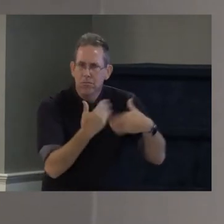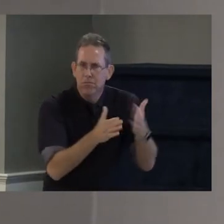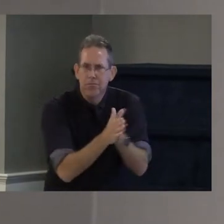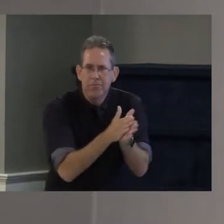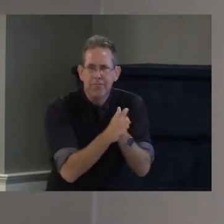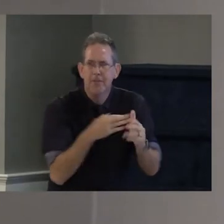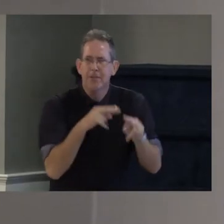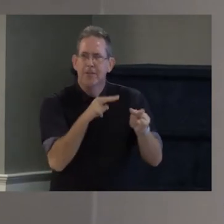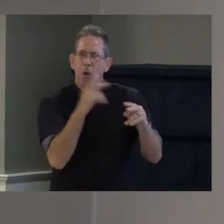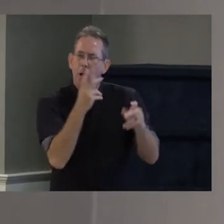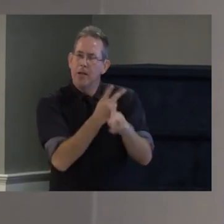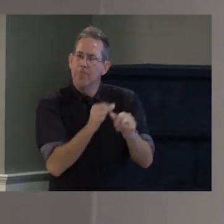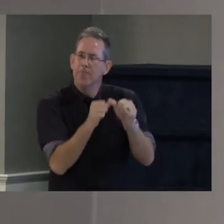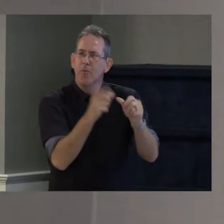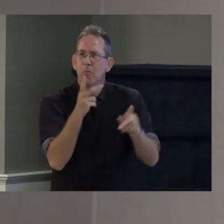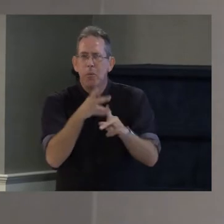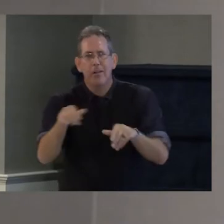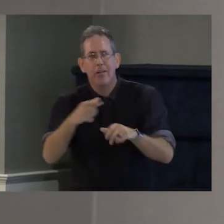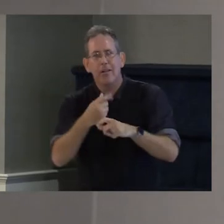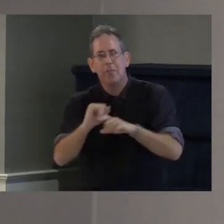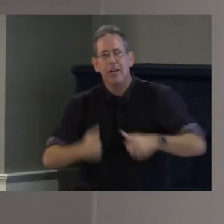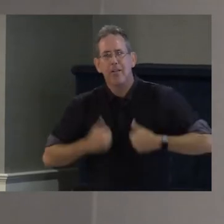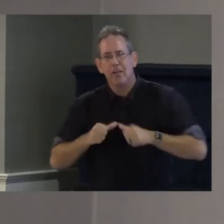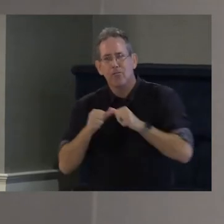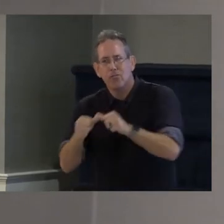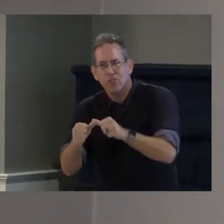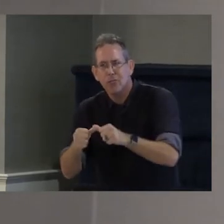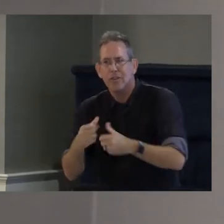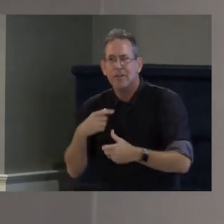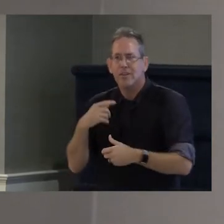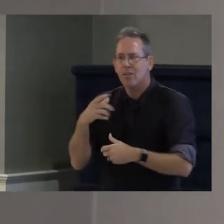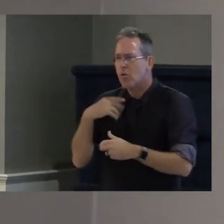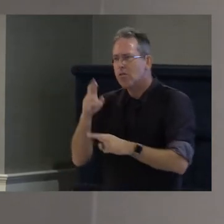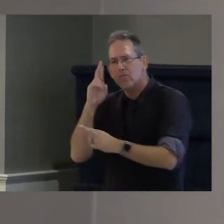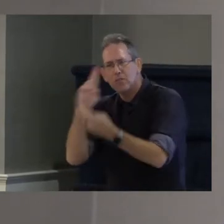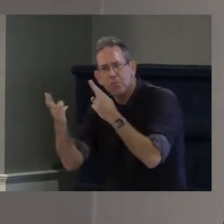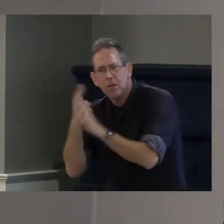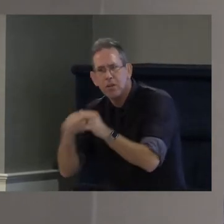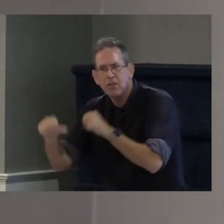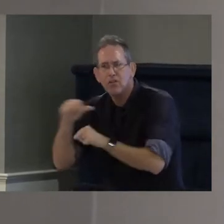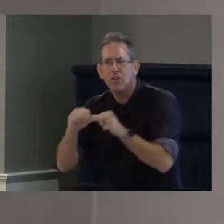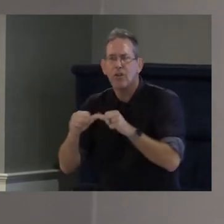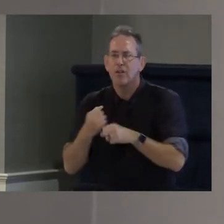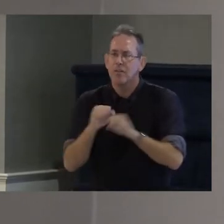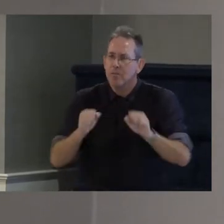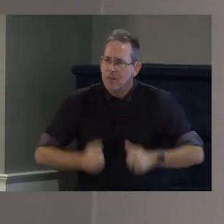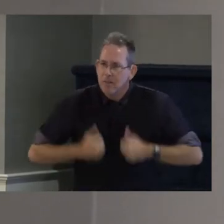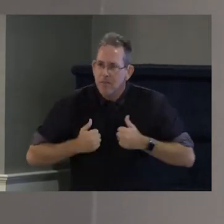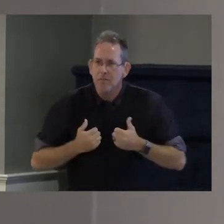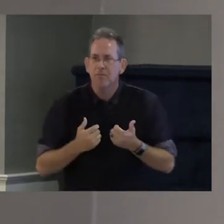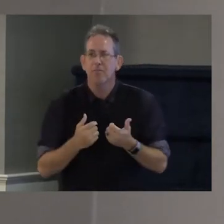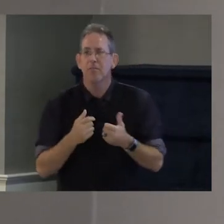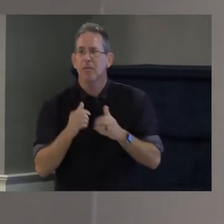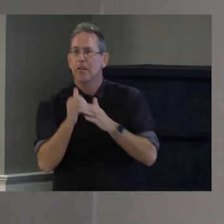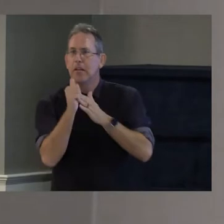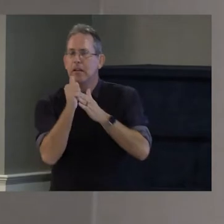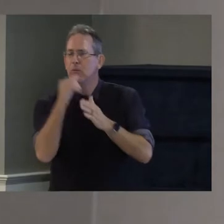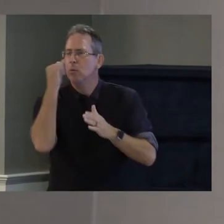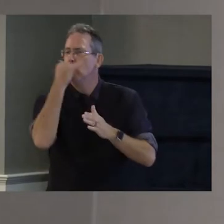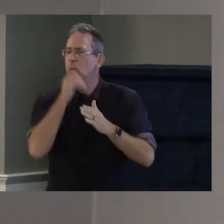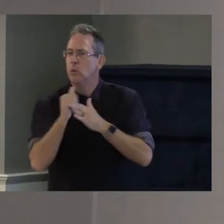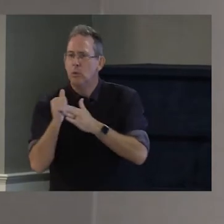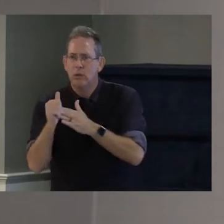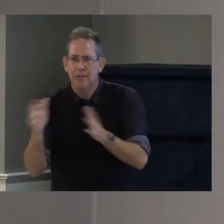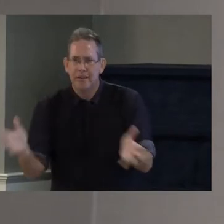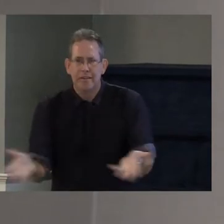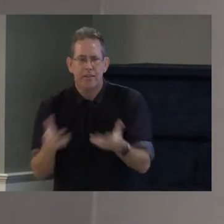disability, with dignity, respect, and independence. She's honored to lead the incredible staff of Team DALE and the important work